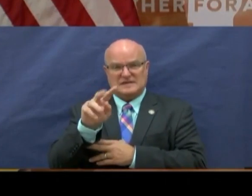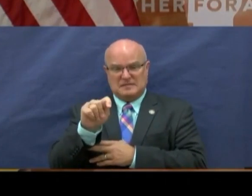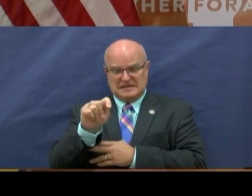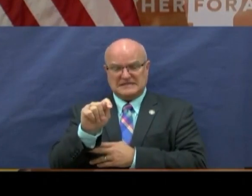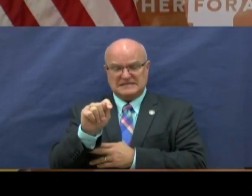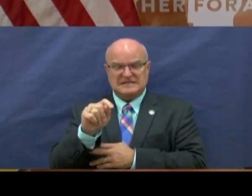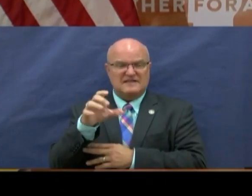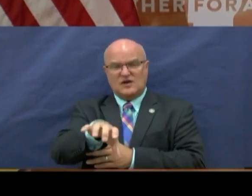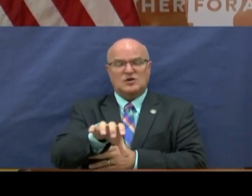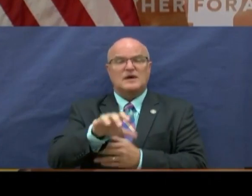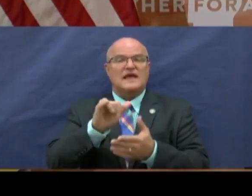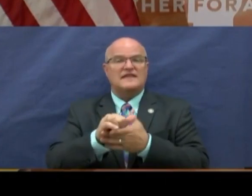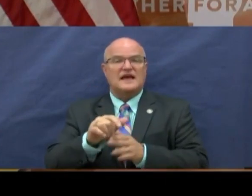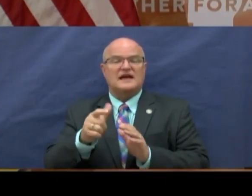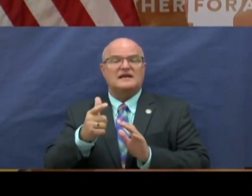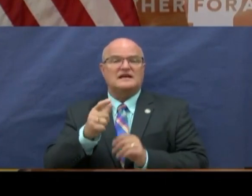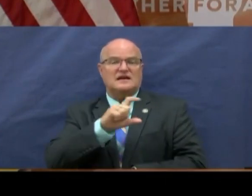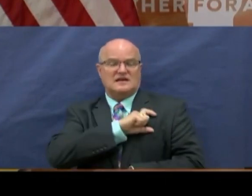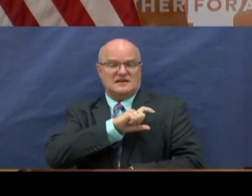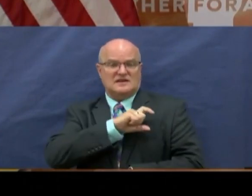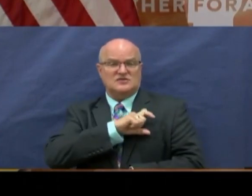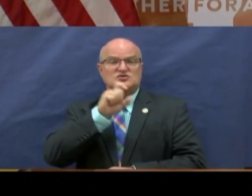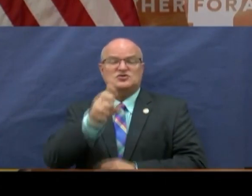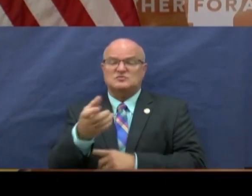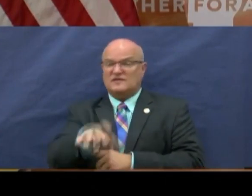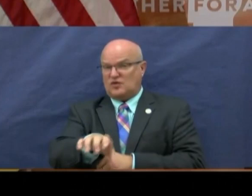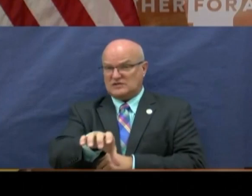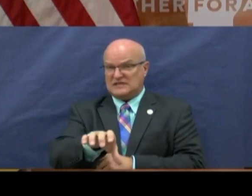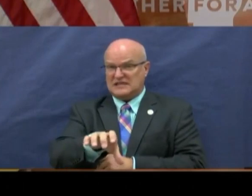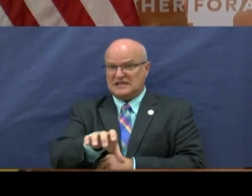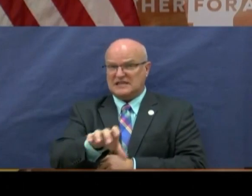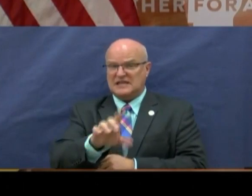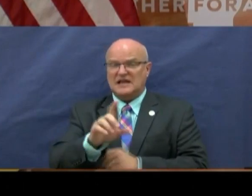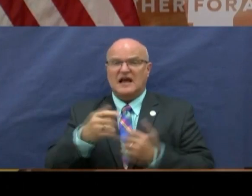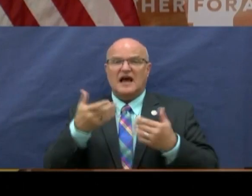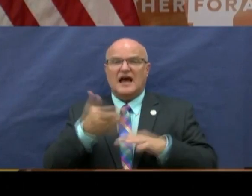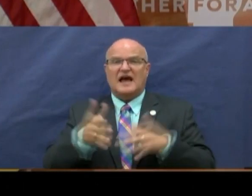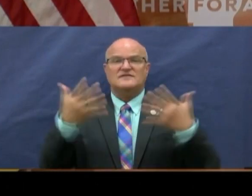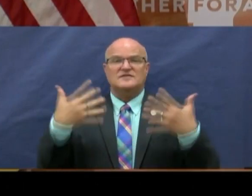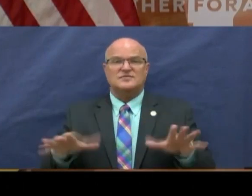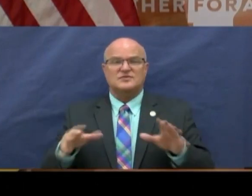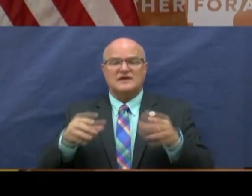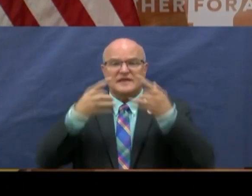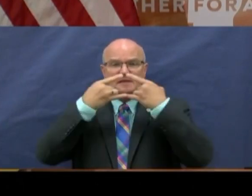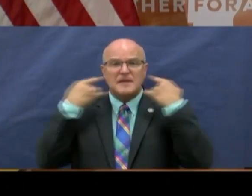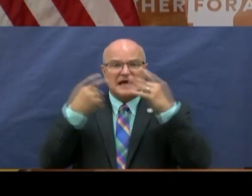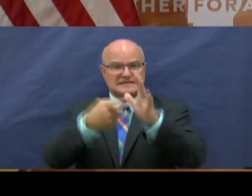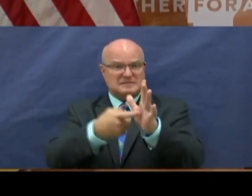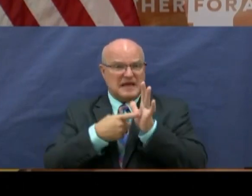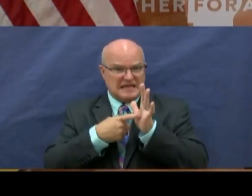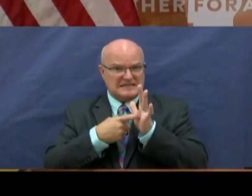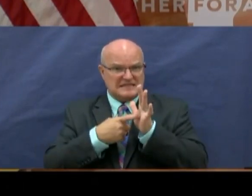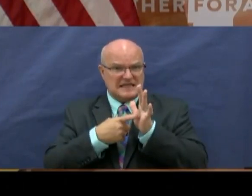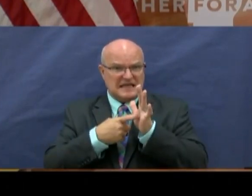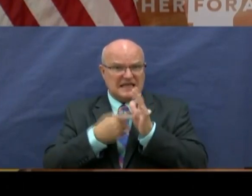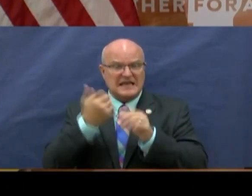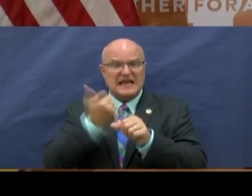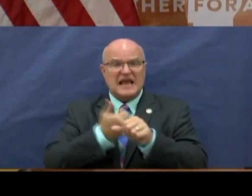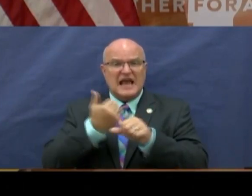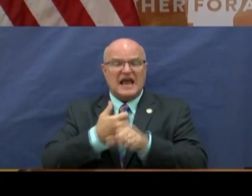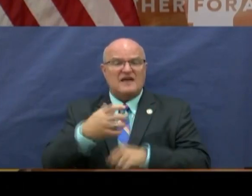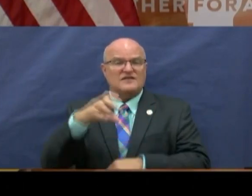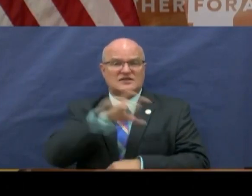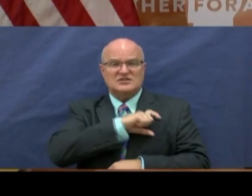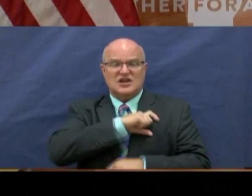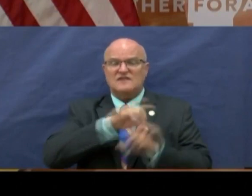that law enforcement should be enforcing it here. This comes after whenever you did the mask mandate, almost every single sheriff's